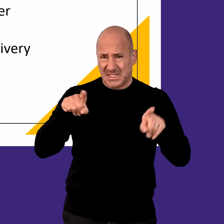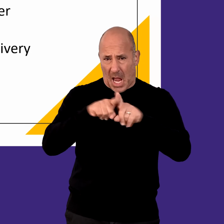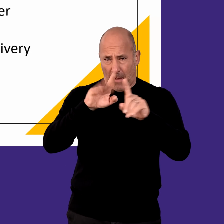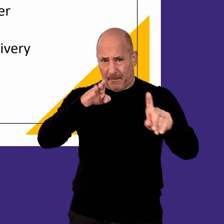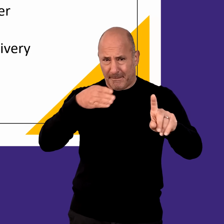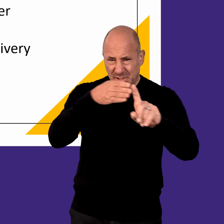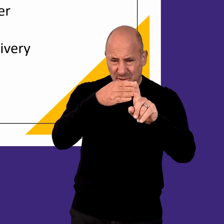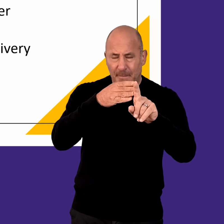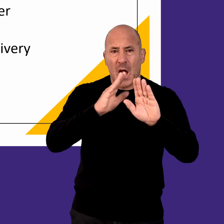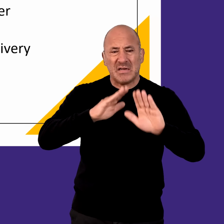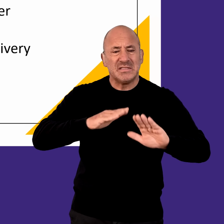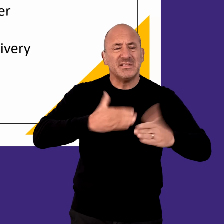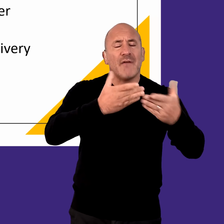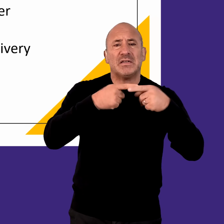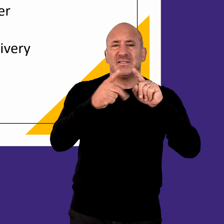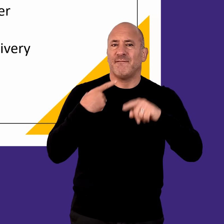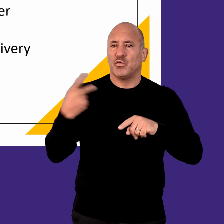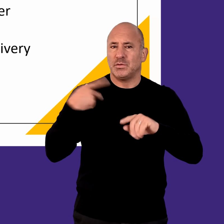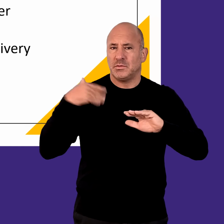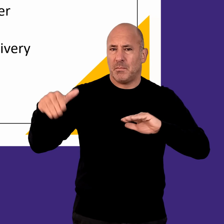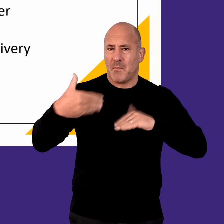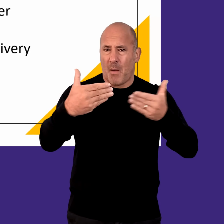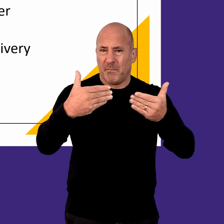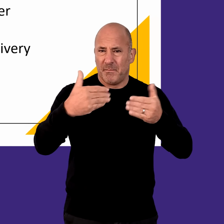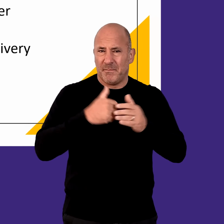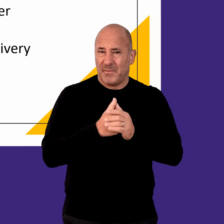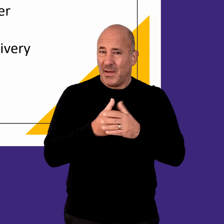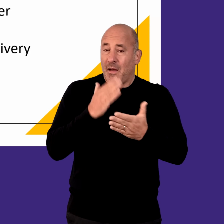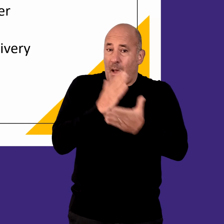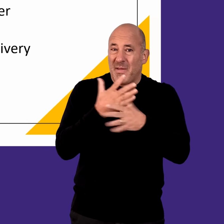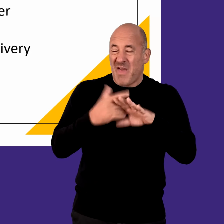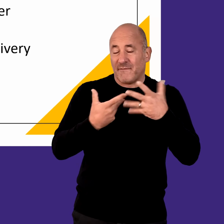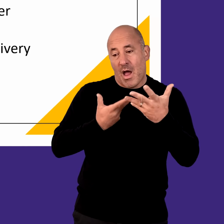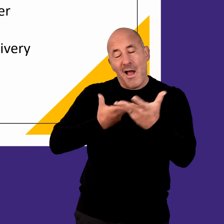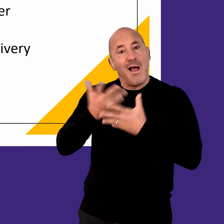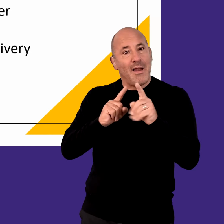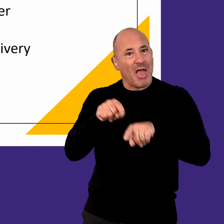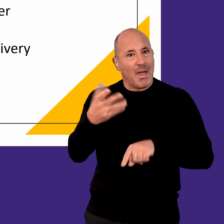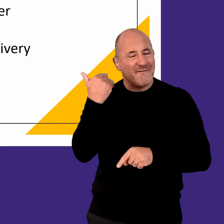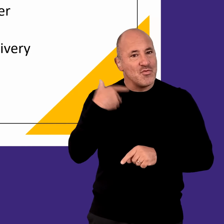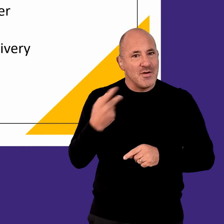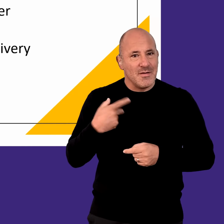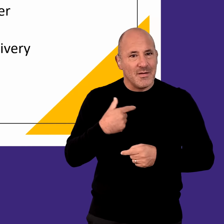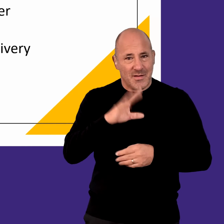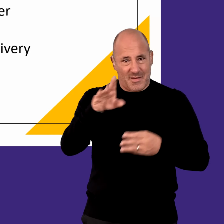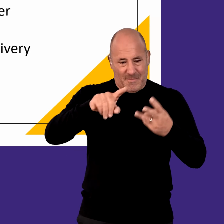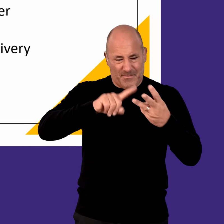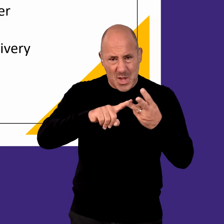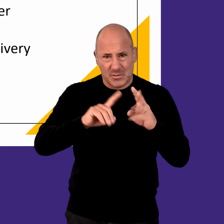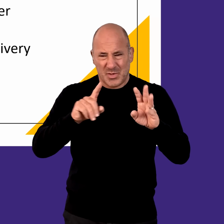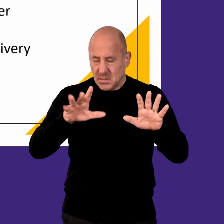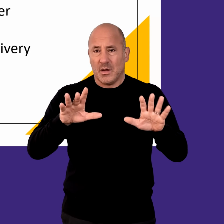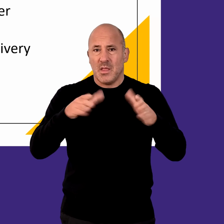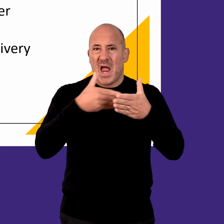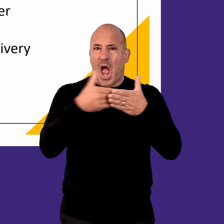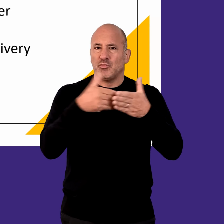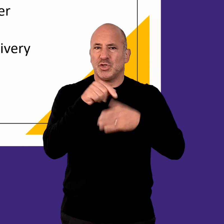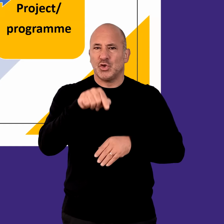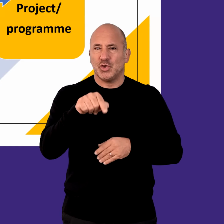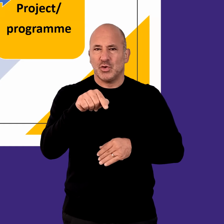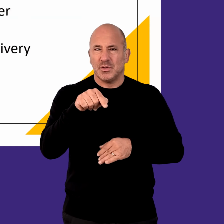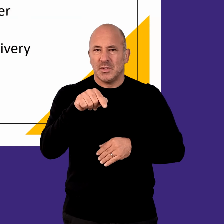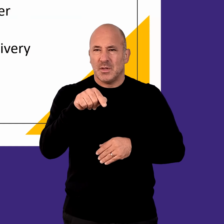had the same mission, but a different way of delivering it, and we'd never really articulated it in that way before. And the third thing was